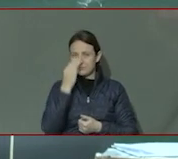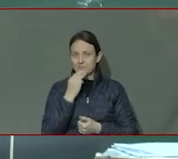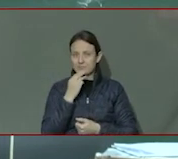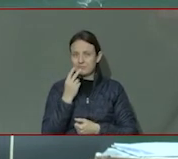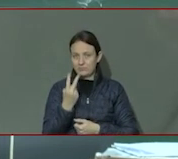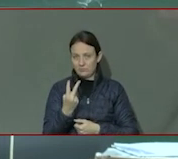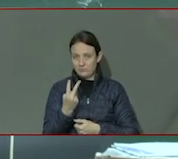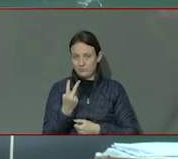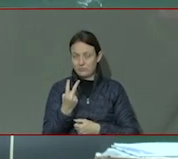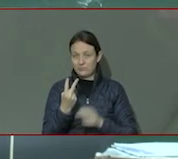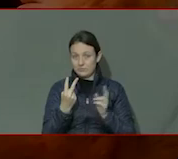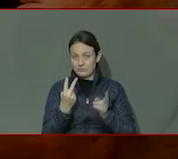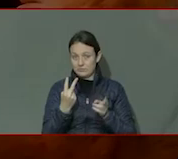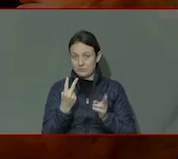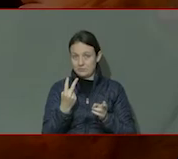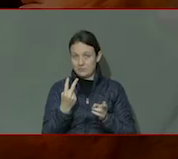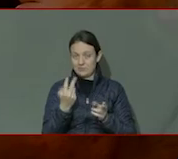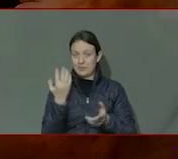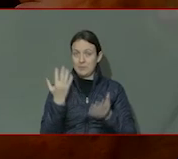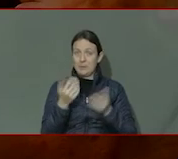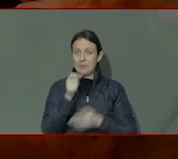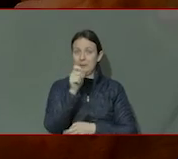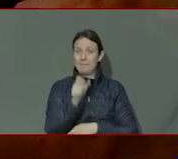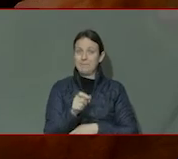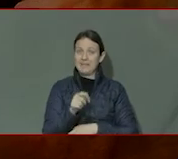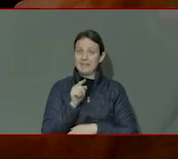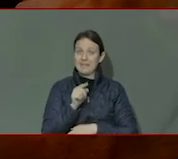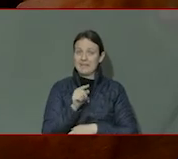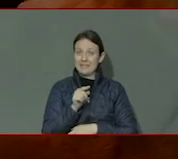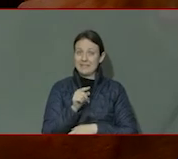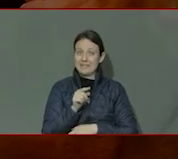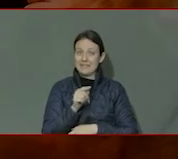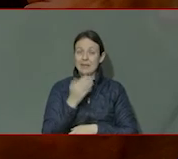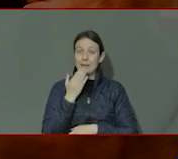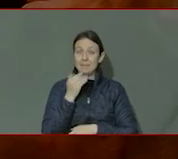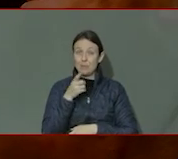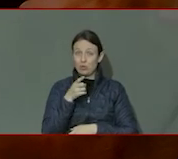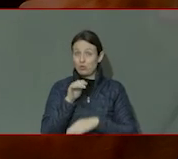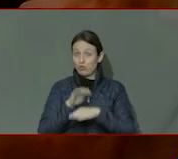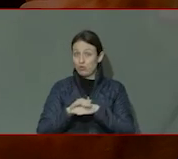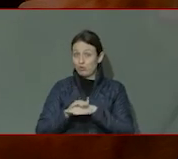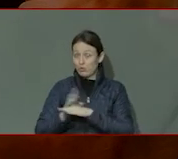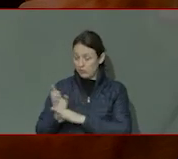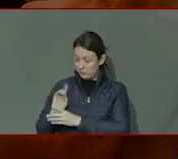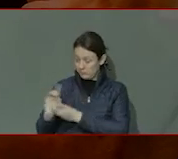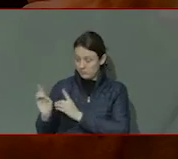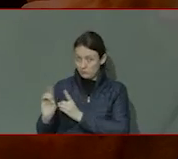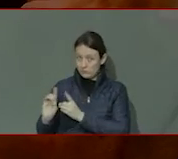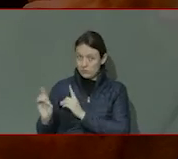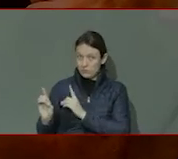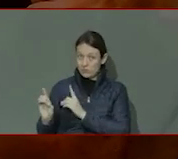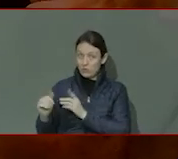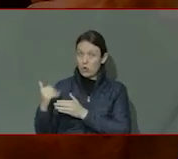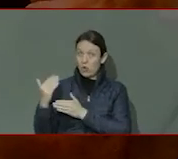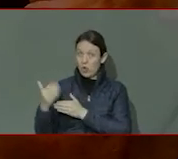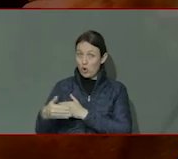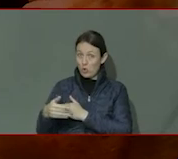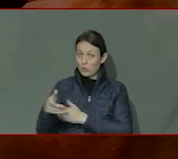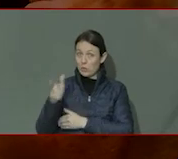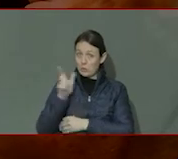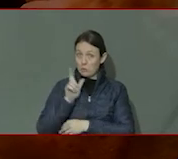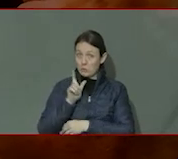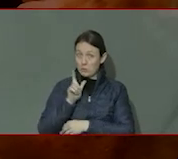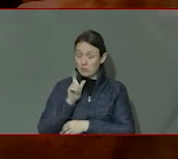well. Would you say this person, please discuss with your friend, and then I will get back to, but just